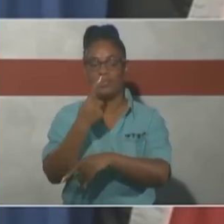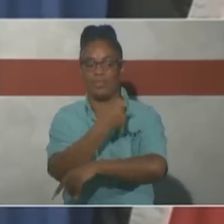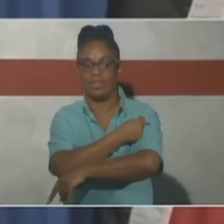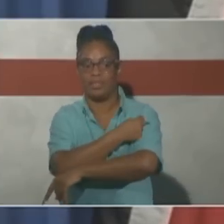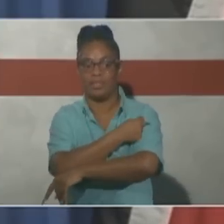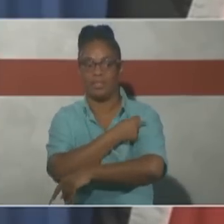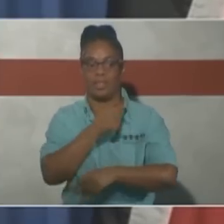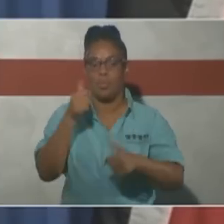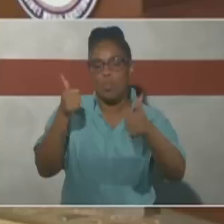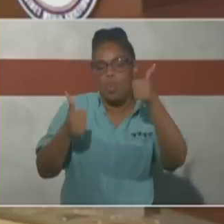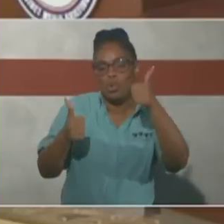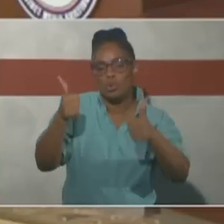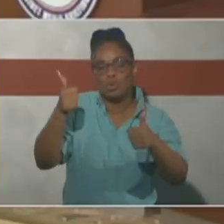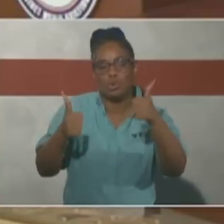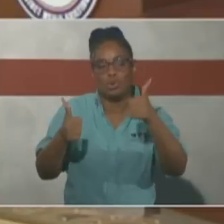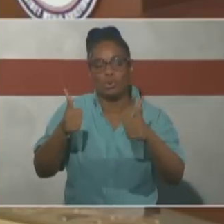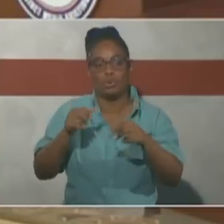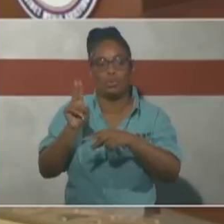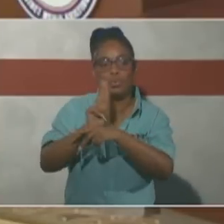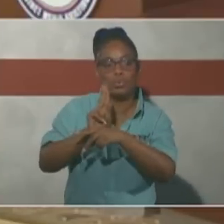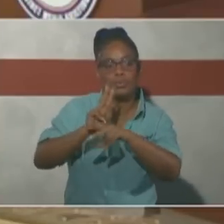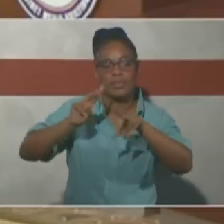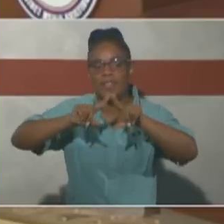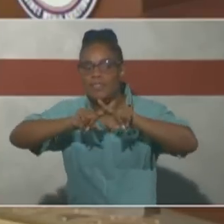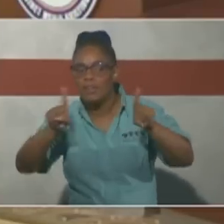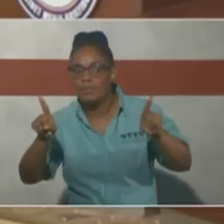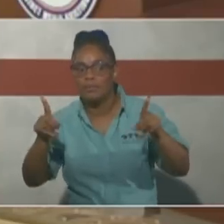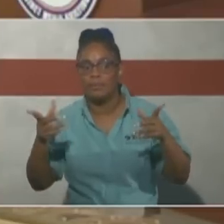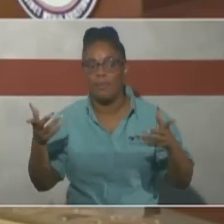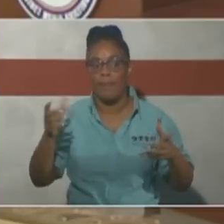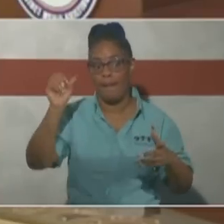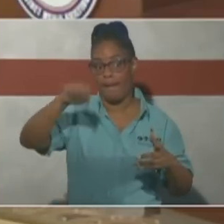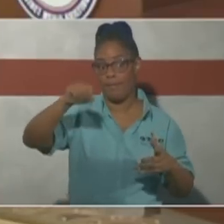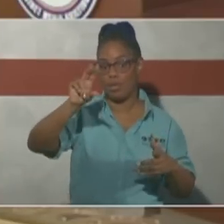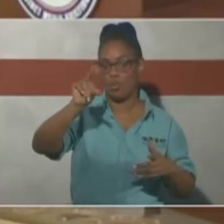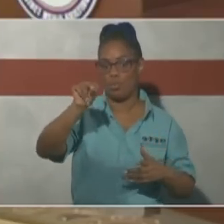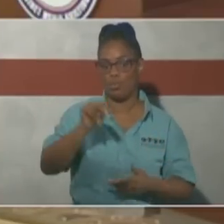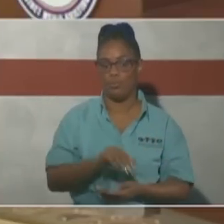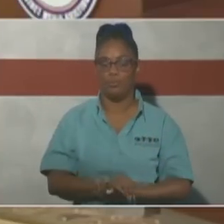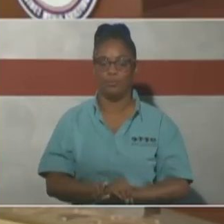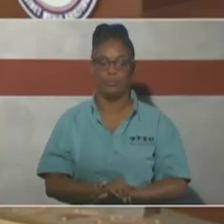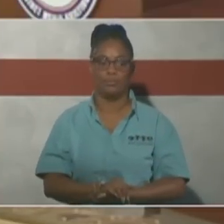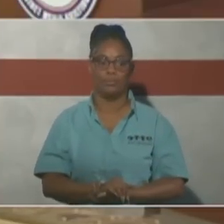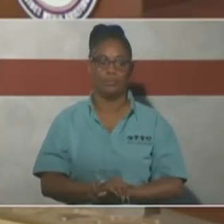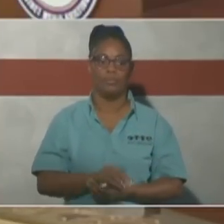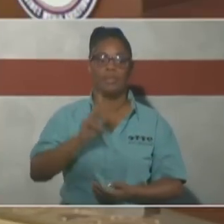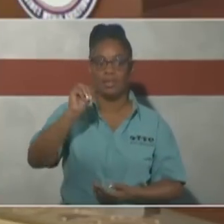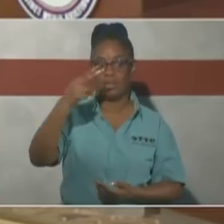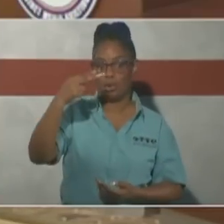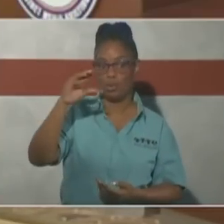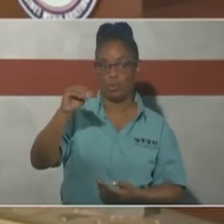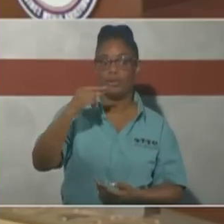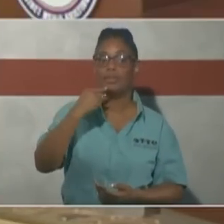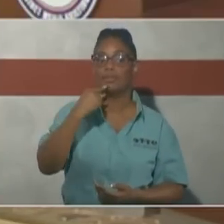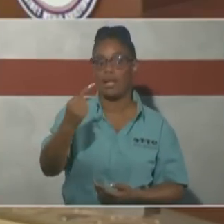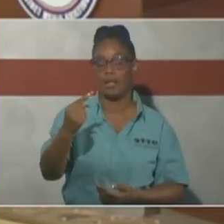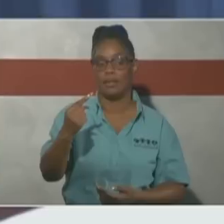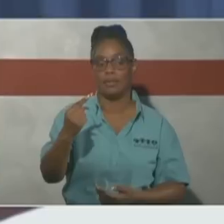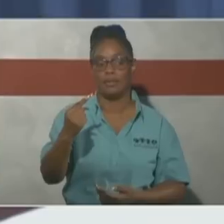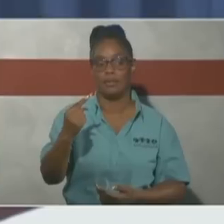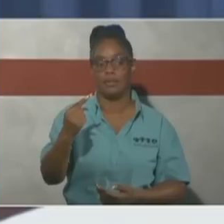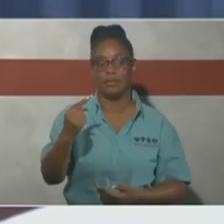vaccine availability, and to respond to the question I'm sure would be there. If I did